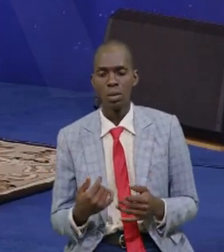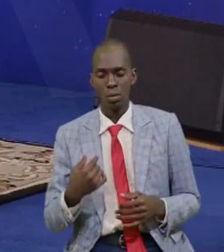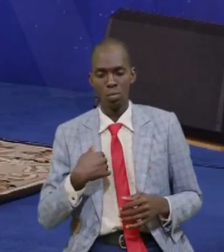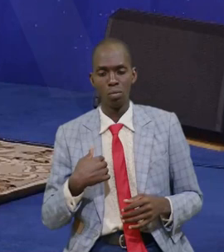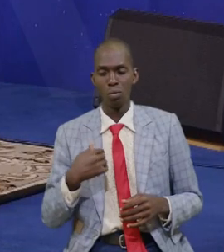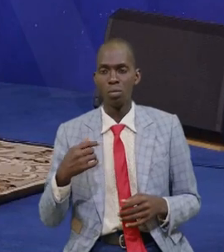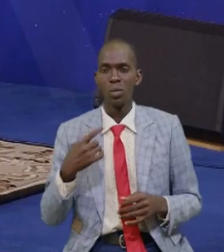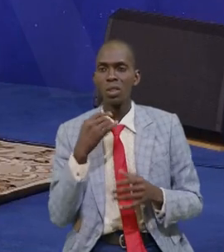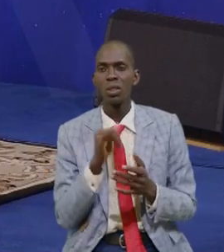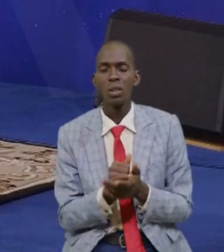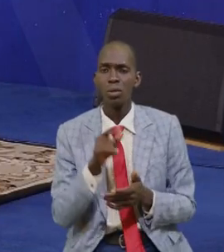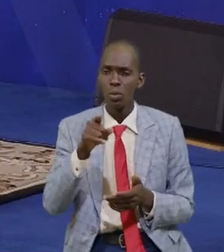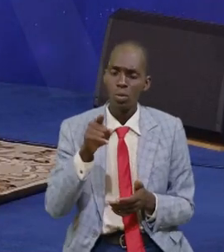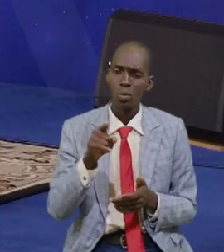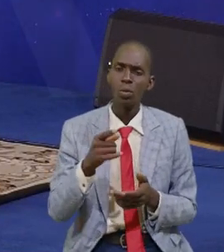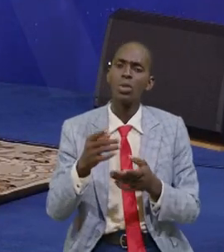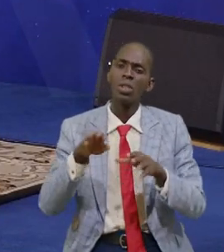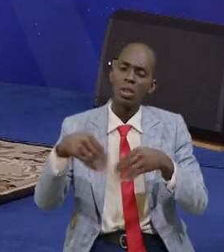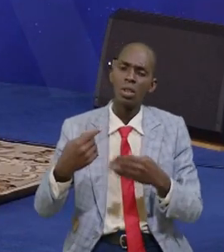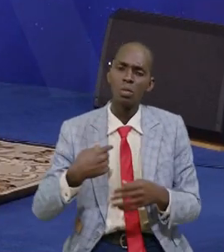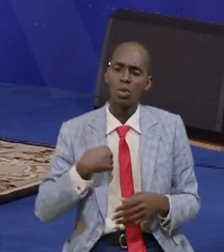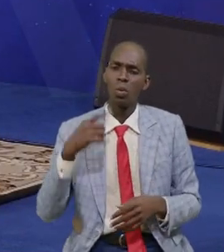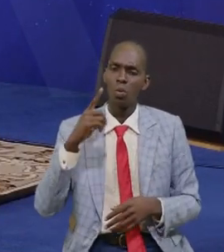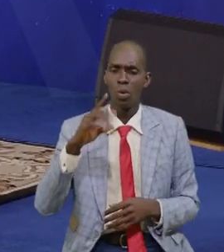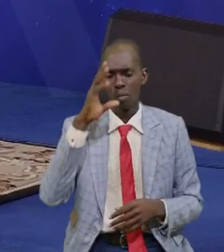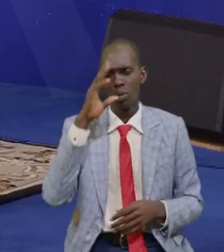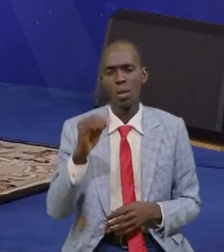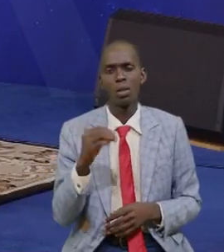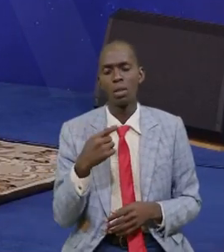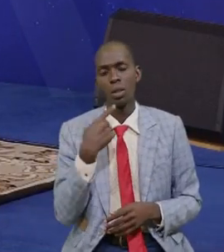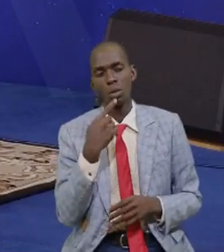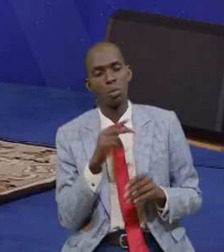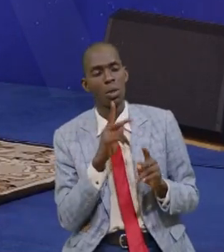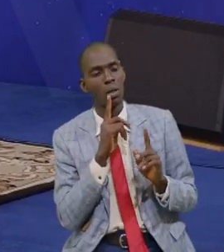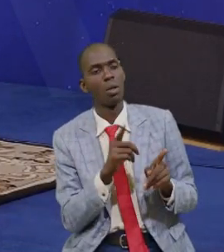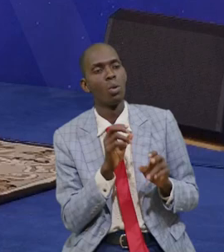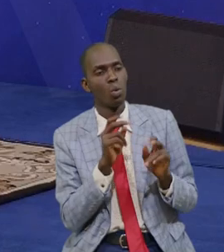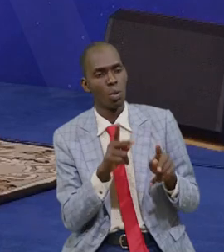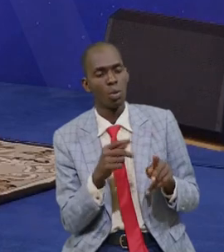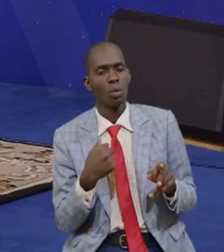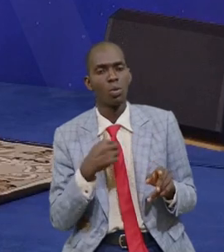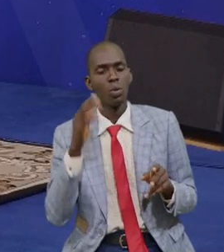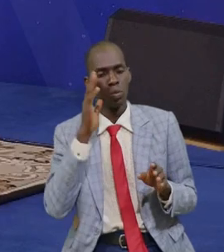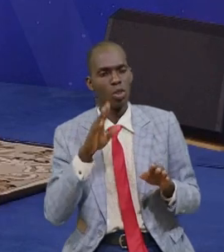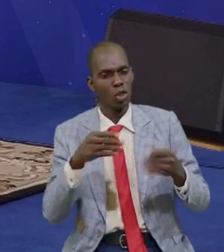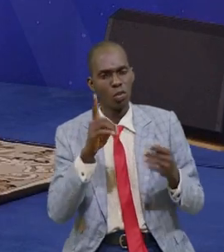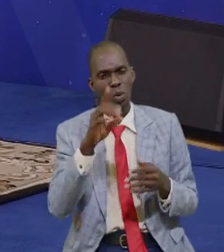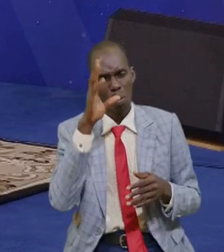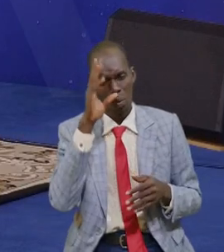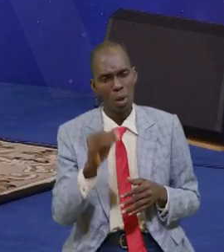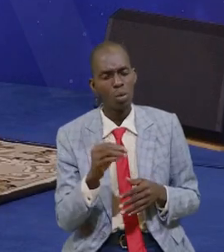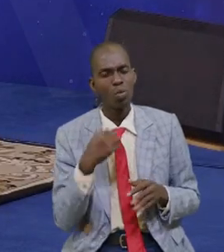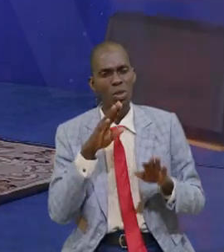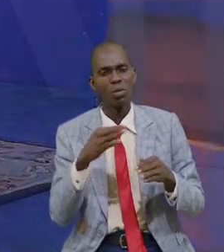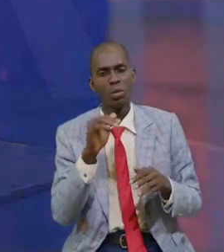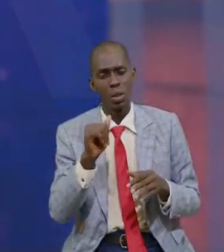me one man. Okay, we'll give you one man. We'll even give you somebody who is not a full man yet,